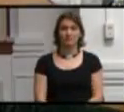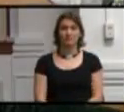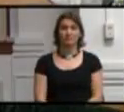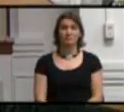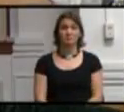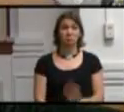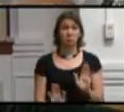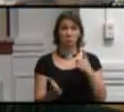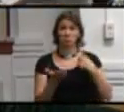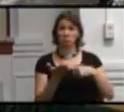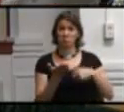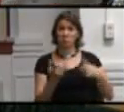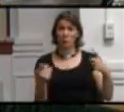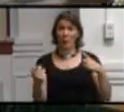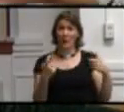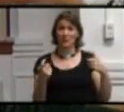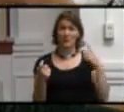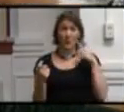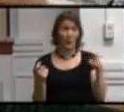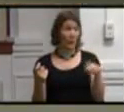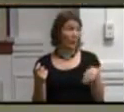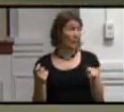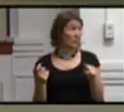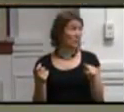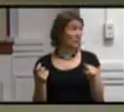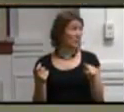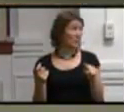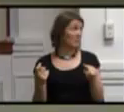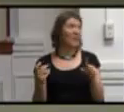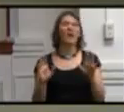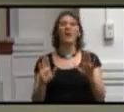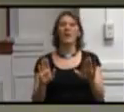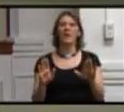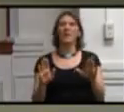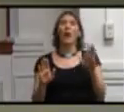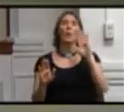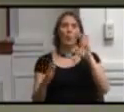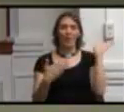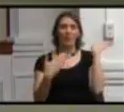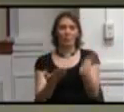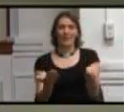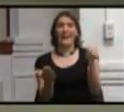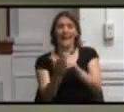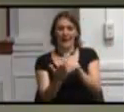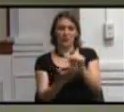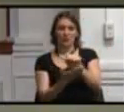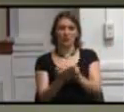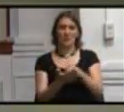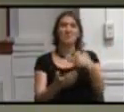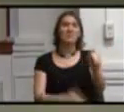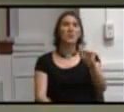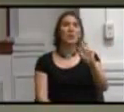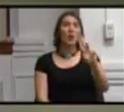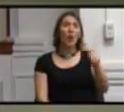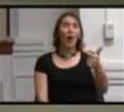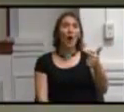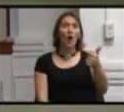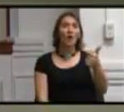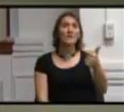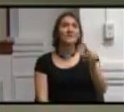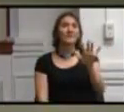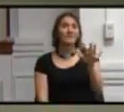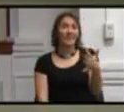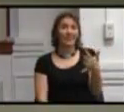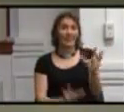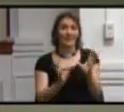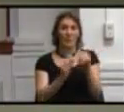Is there any discussion or questions from anybody on the board? So this will be back on the agenda for the August